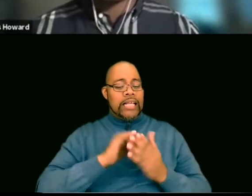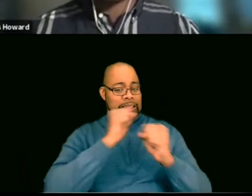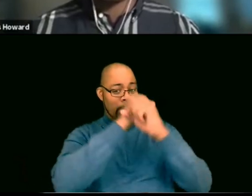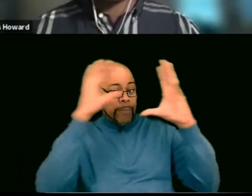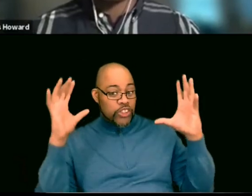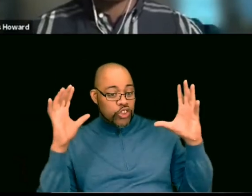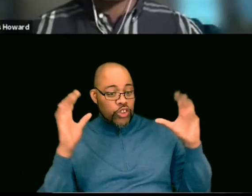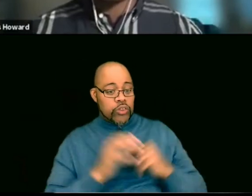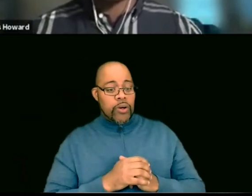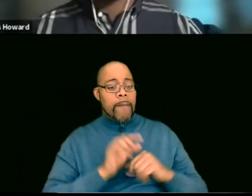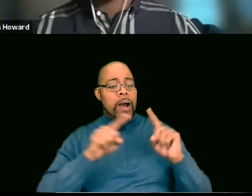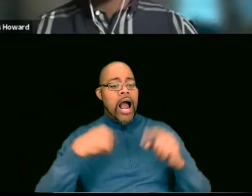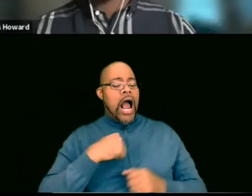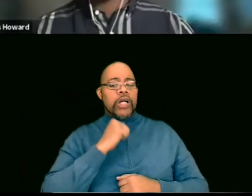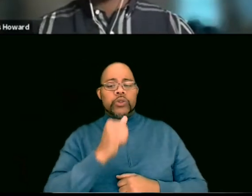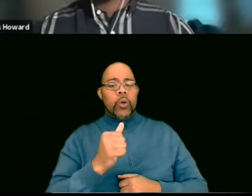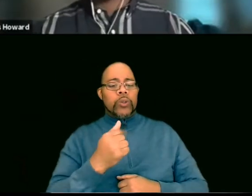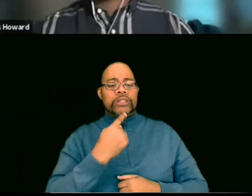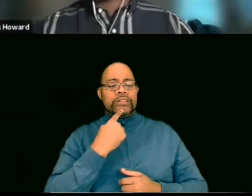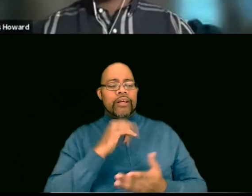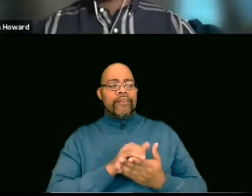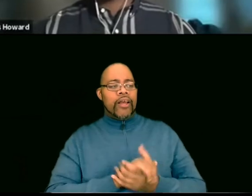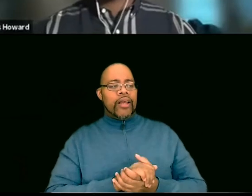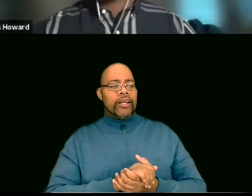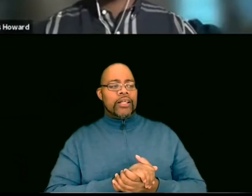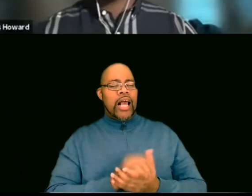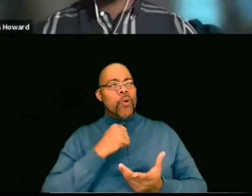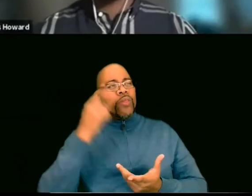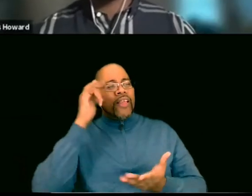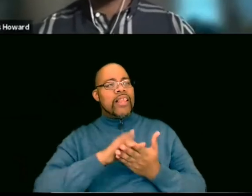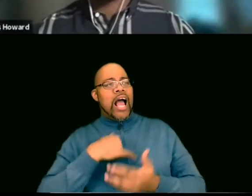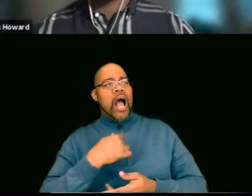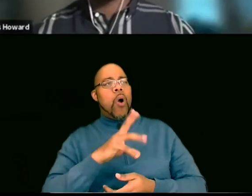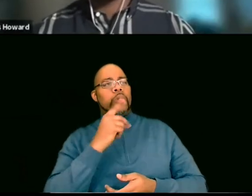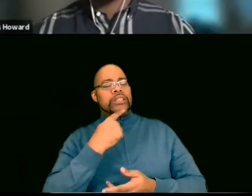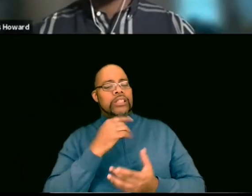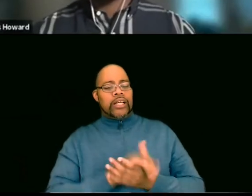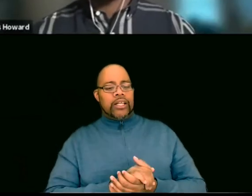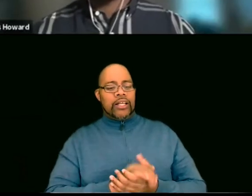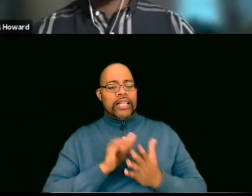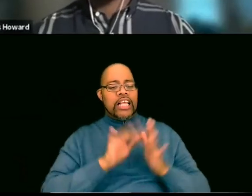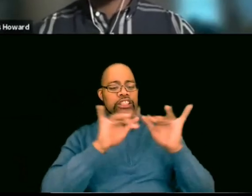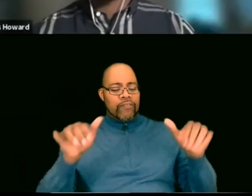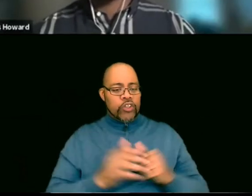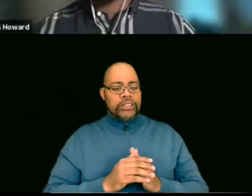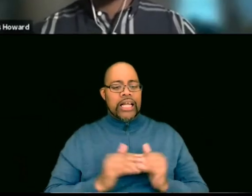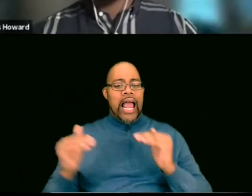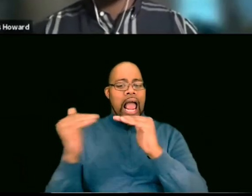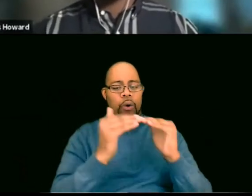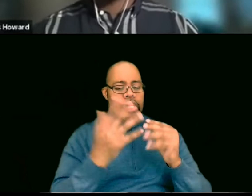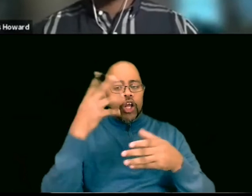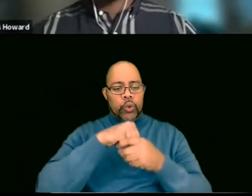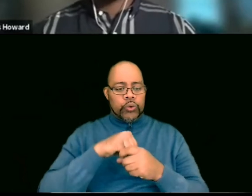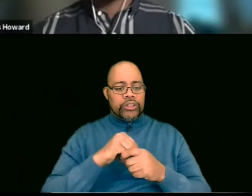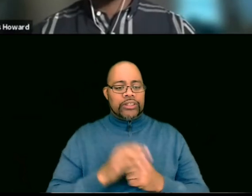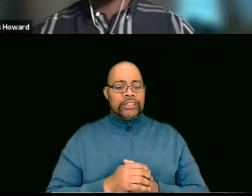the picture, but I do not say that, I don't know that I would say that diversity,